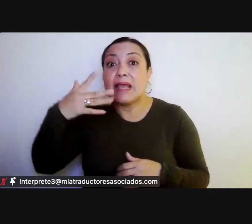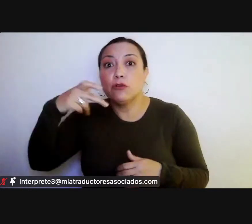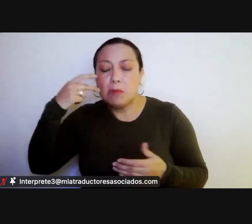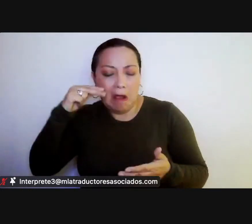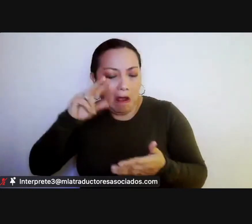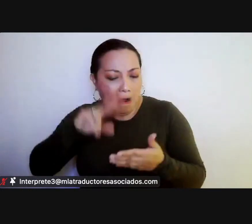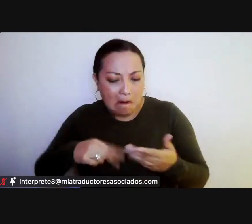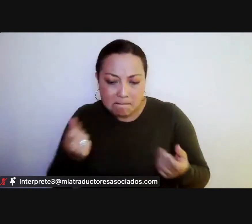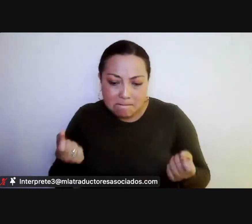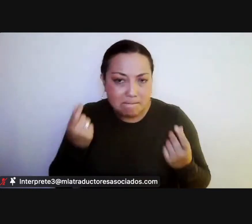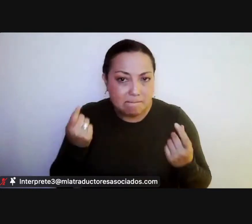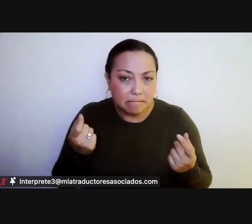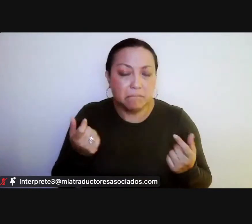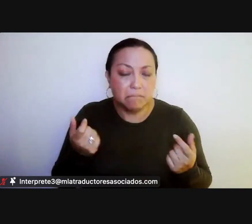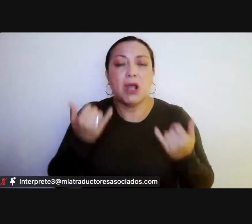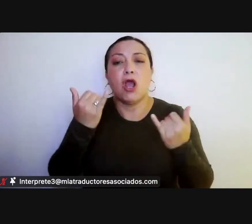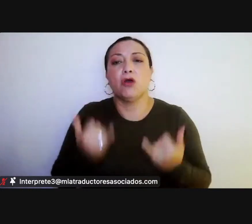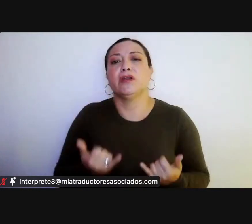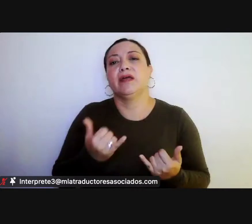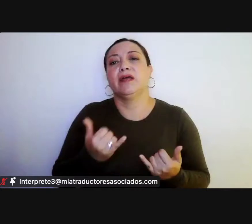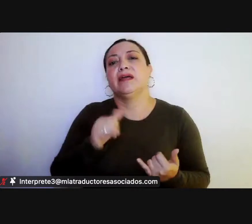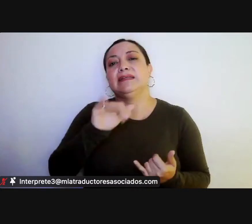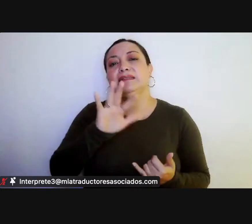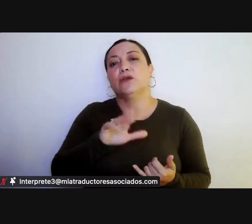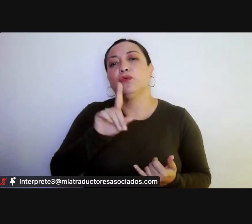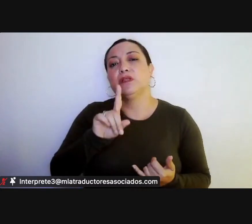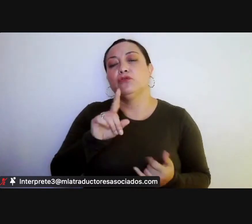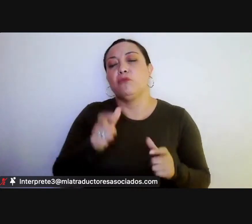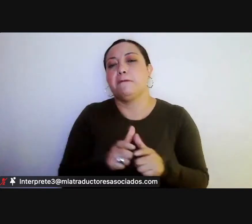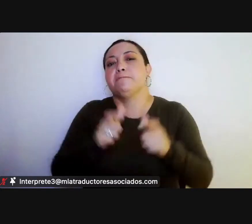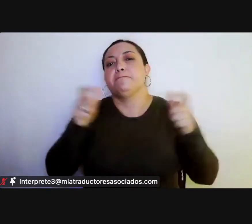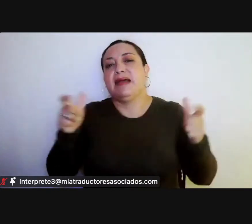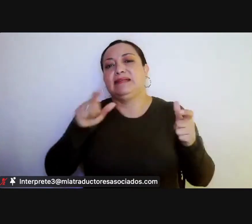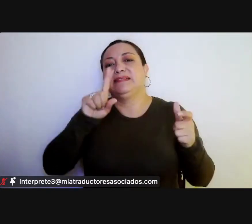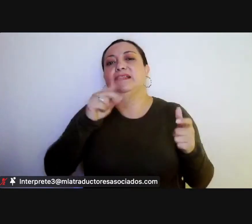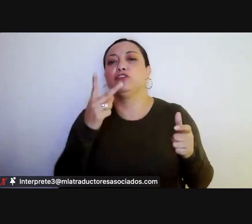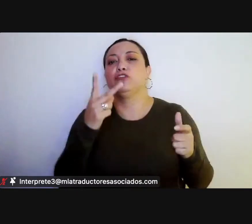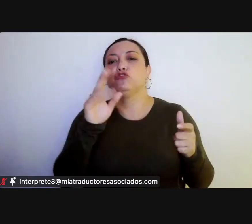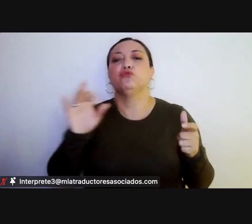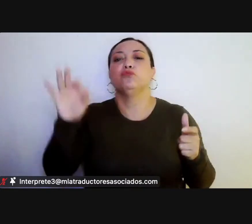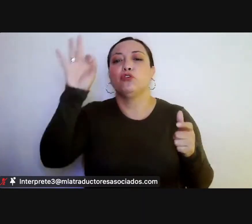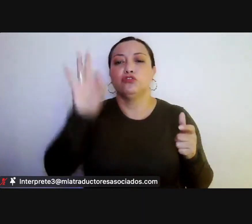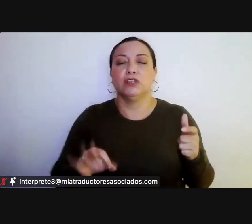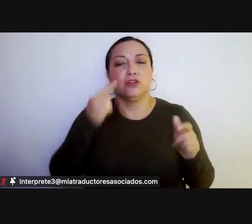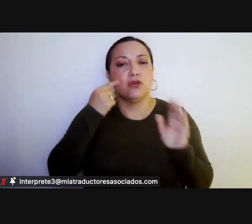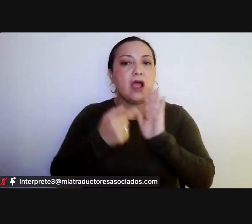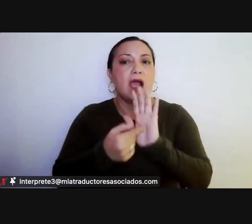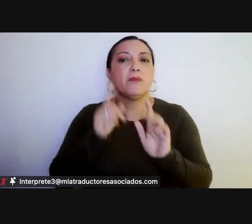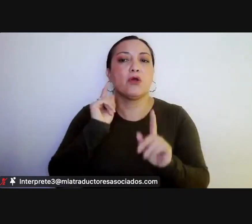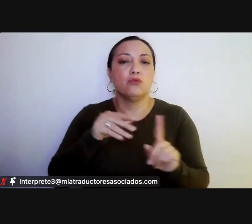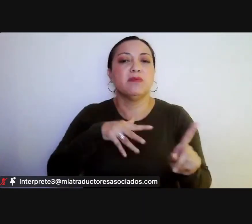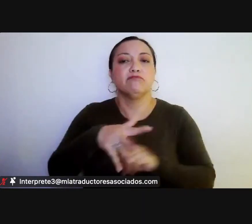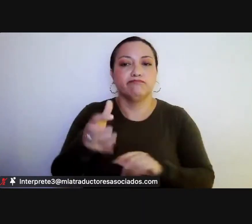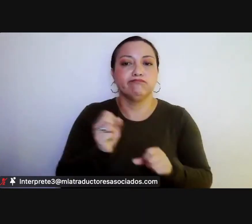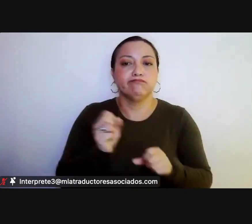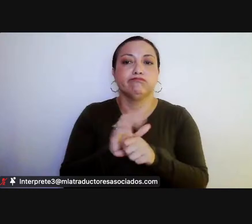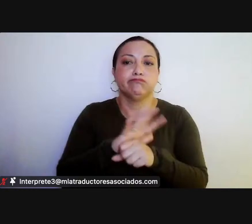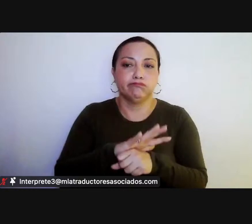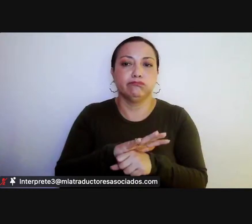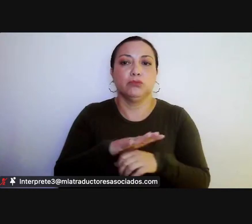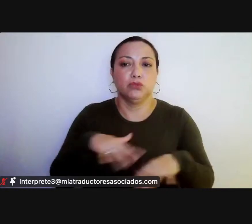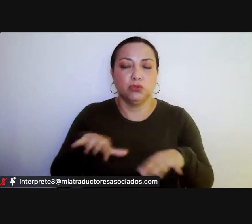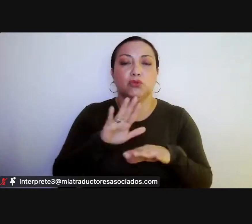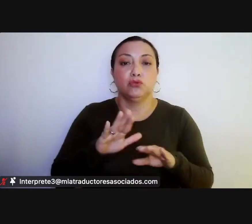the primary school could go from 51 to 62% as a result of the